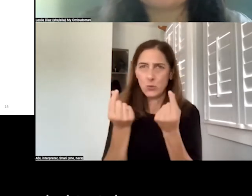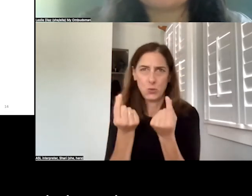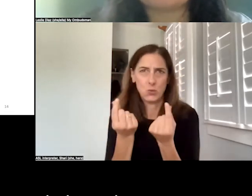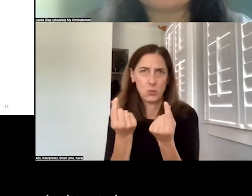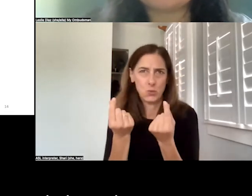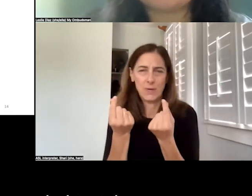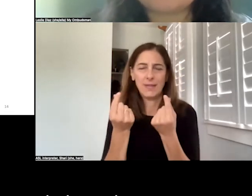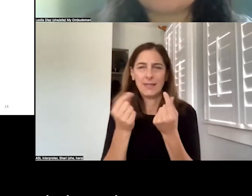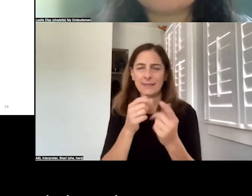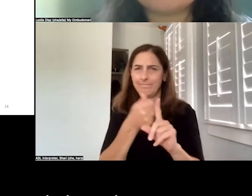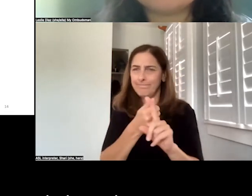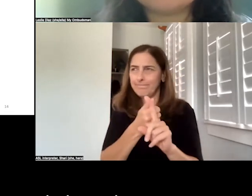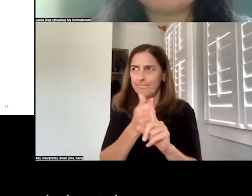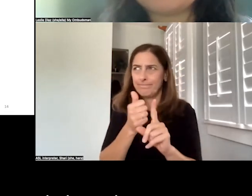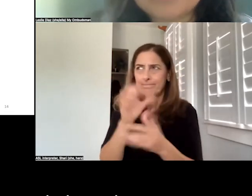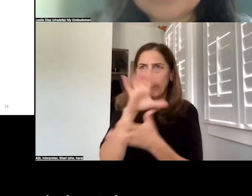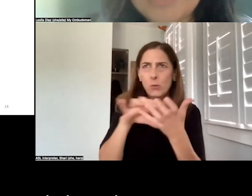take those